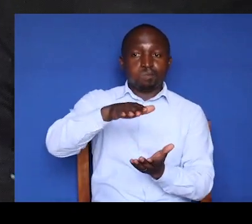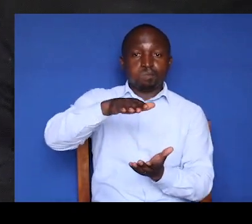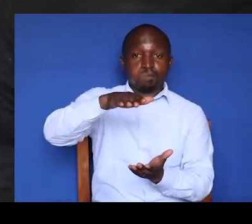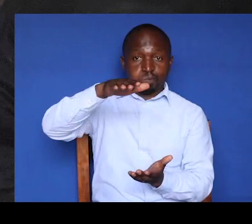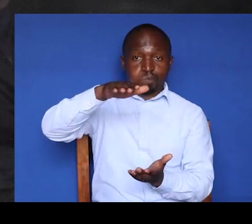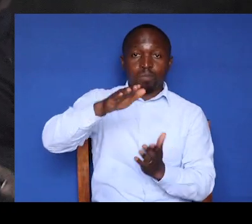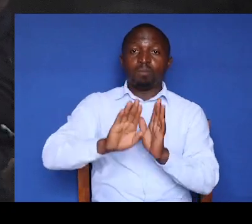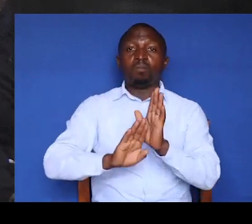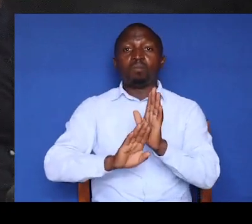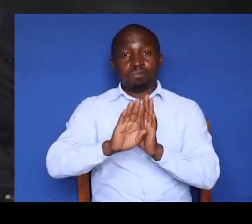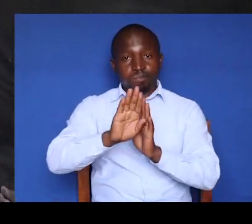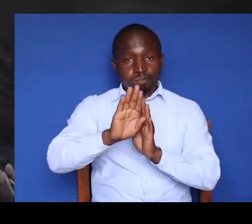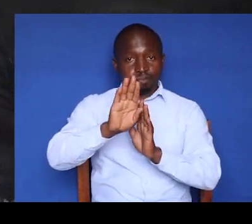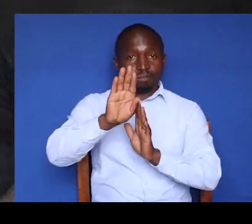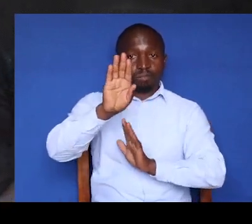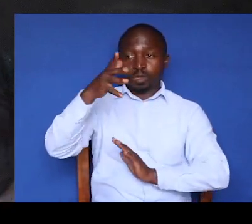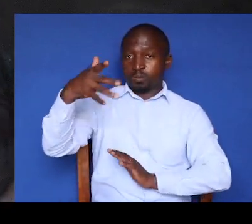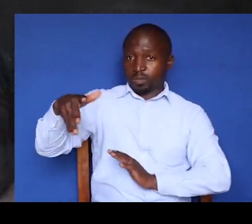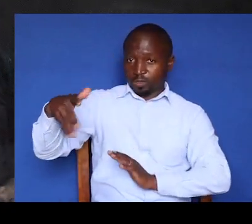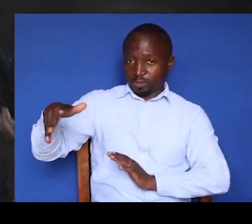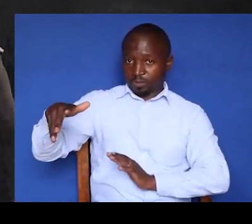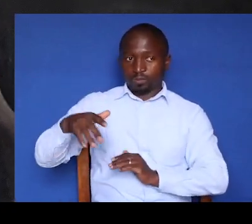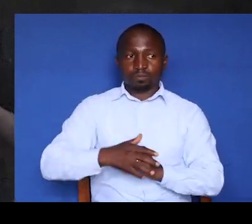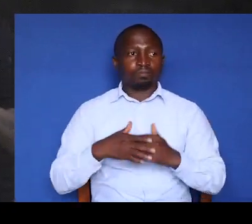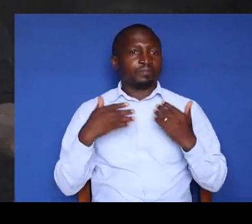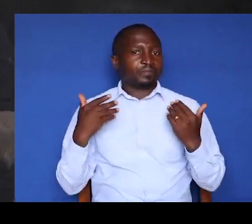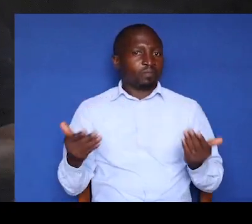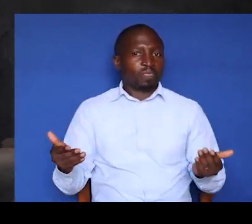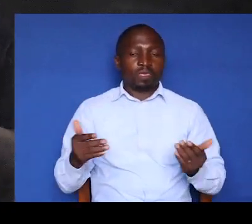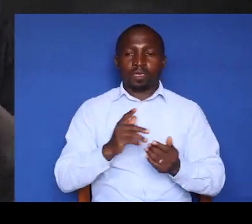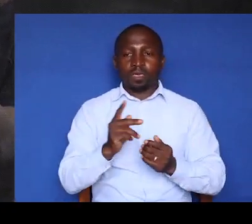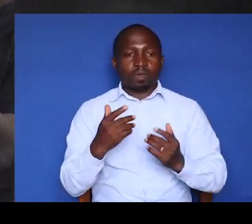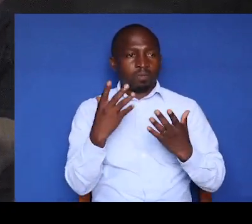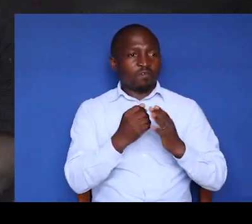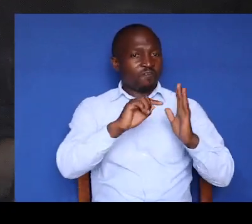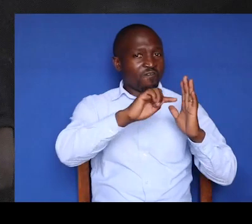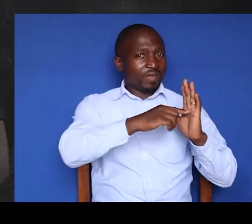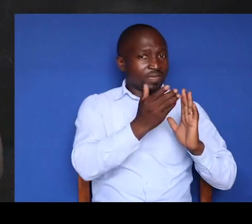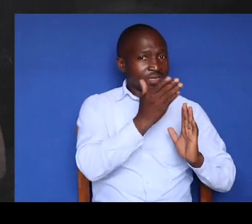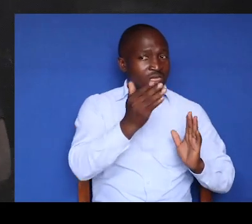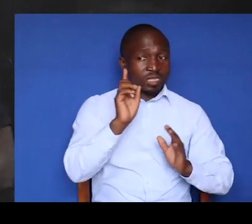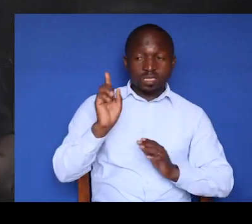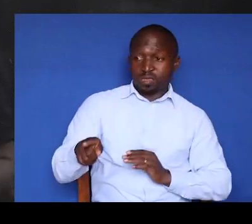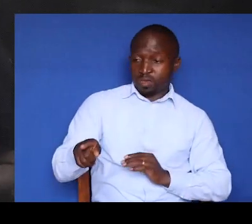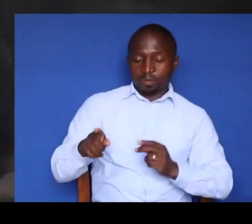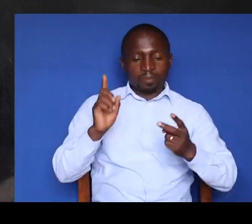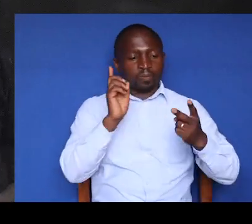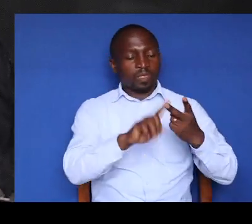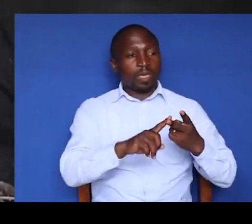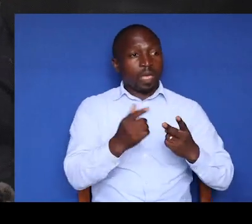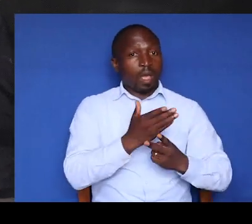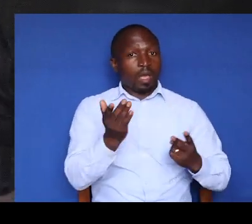easily develop high volume of water. So if other factors remain favorable, if